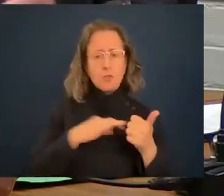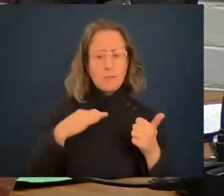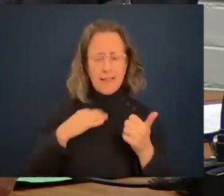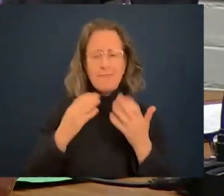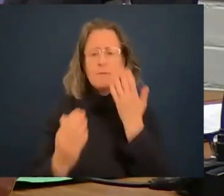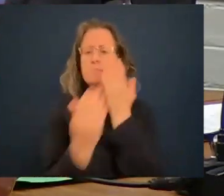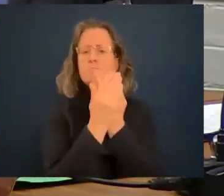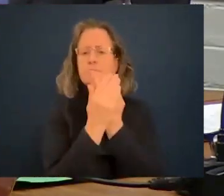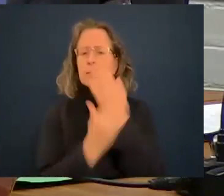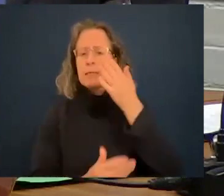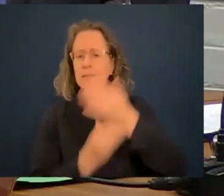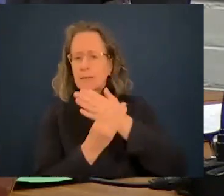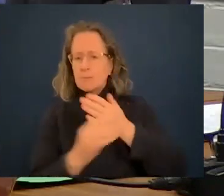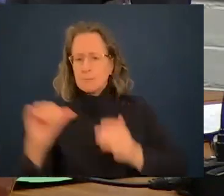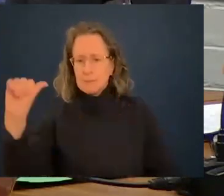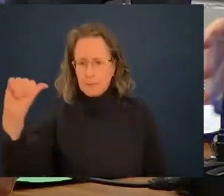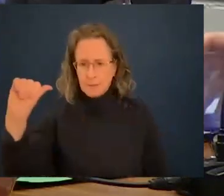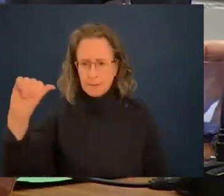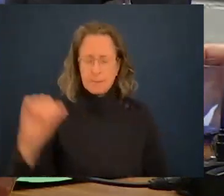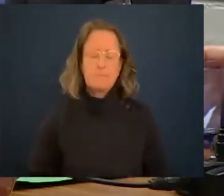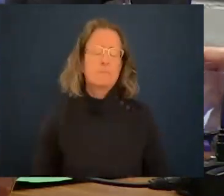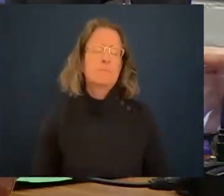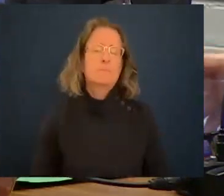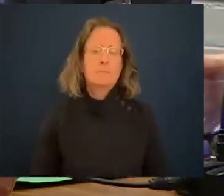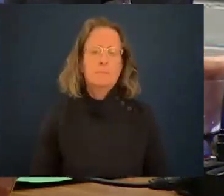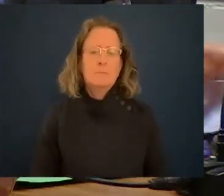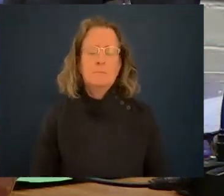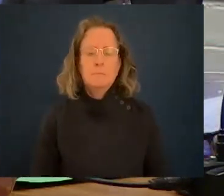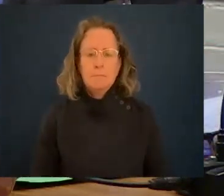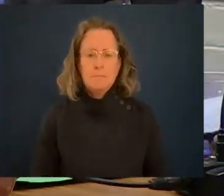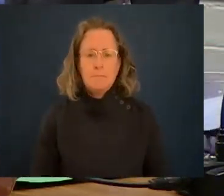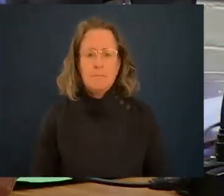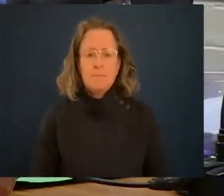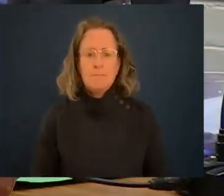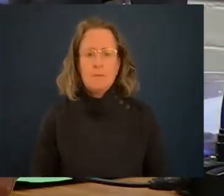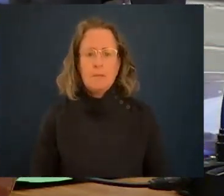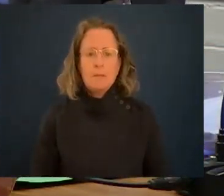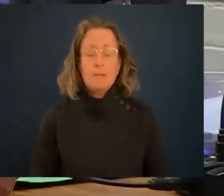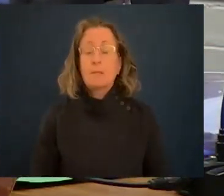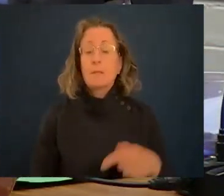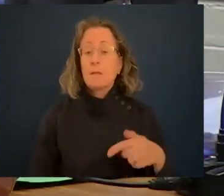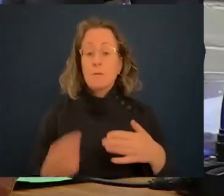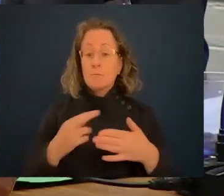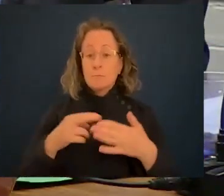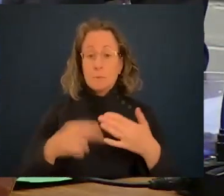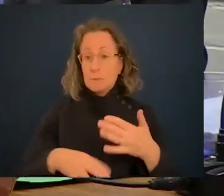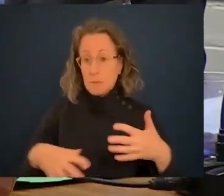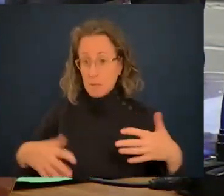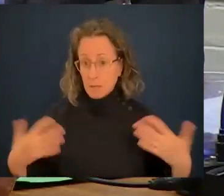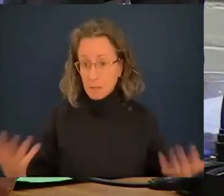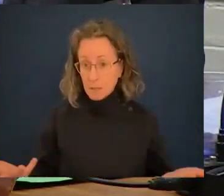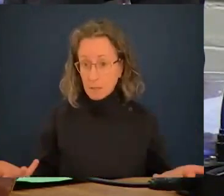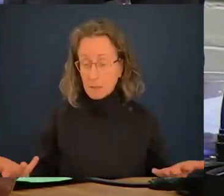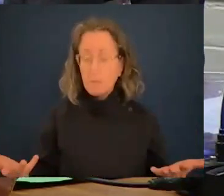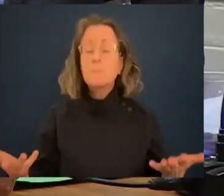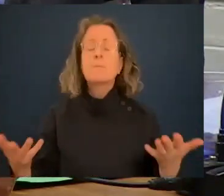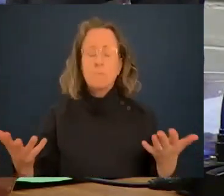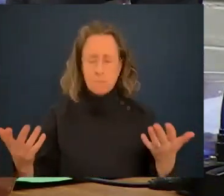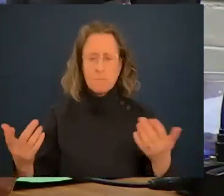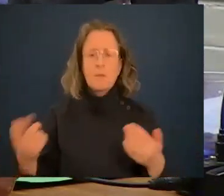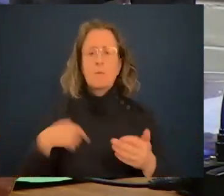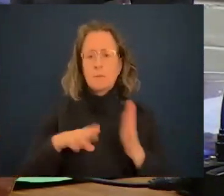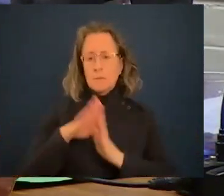to this memo the results of that was uh were that we came up with